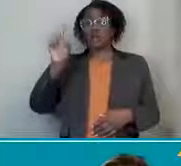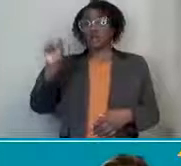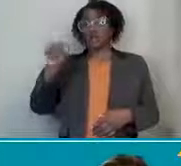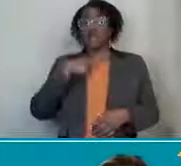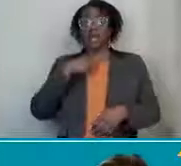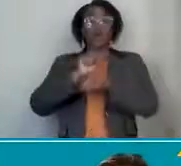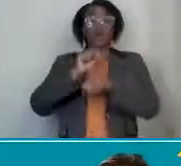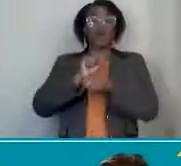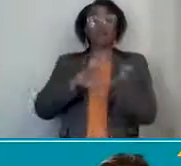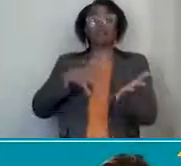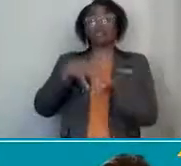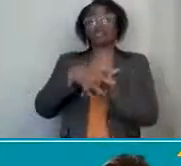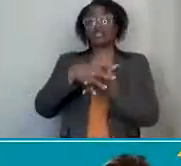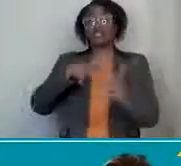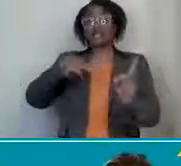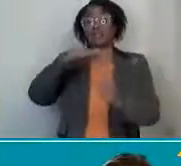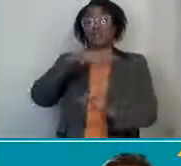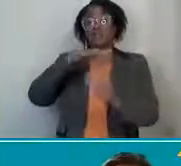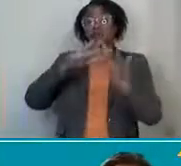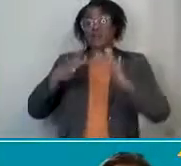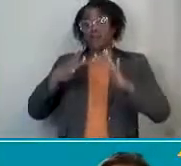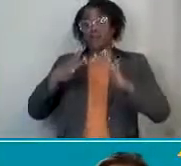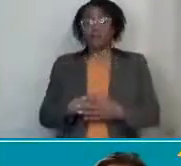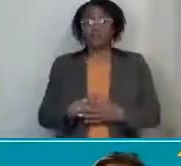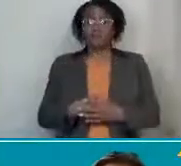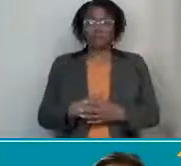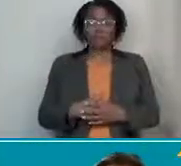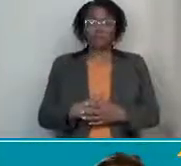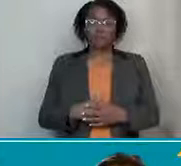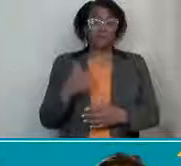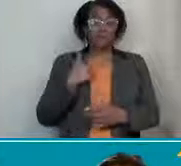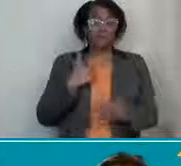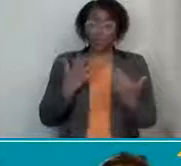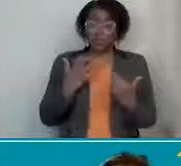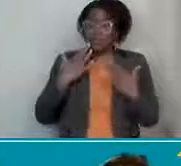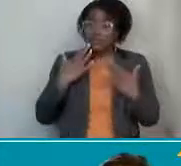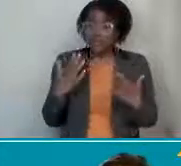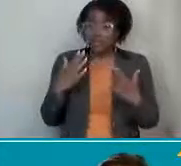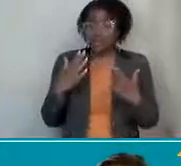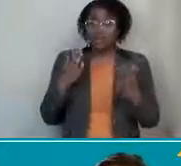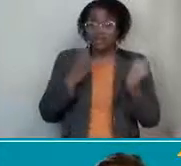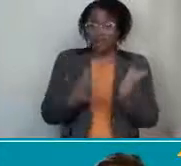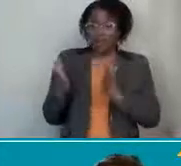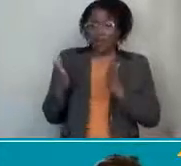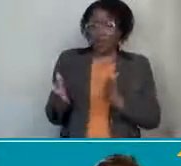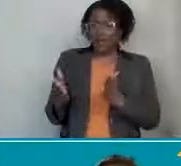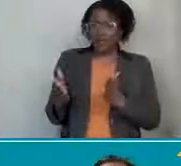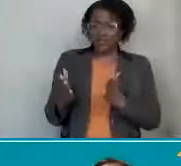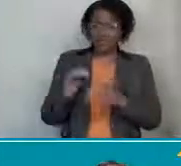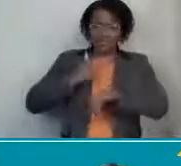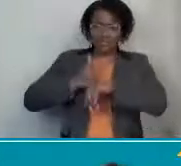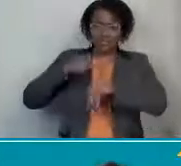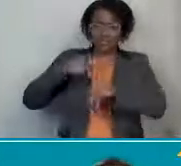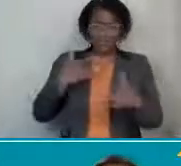Indigenous Environmental Network. And I want to first thank the organizers for putting this together. I'm actually so